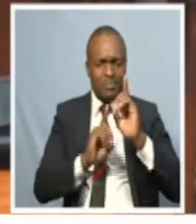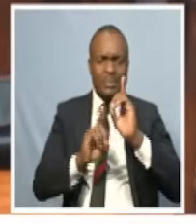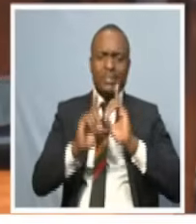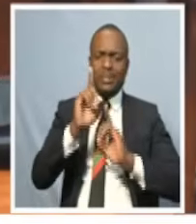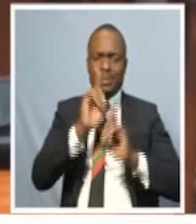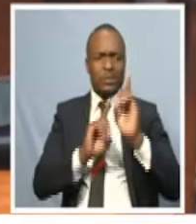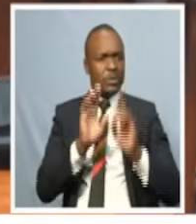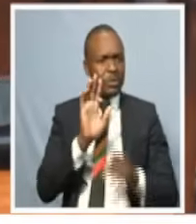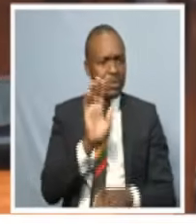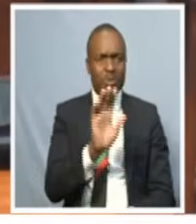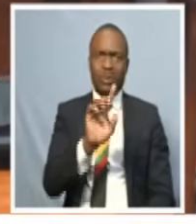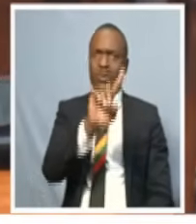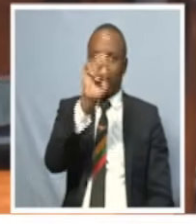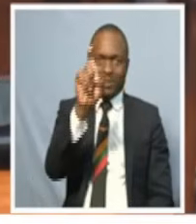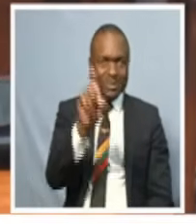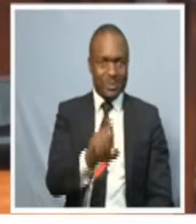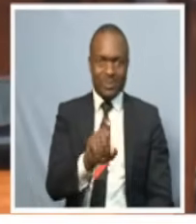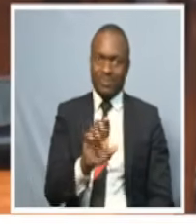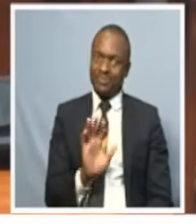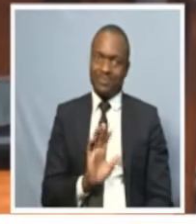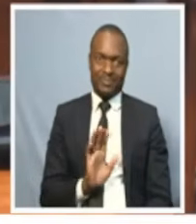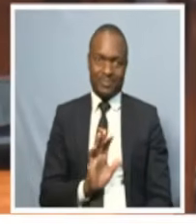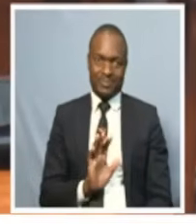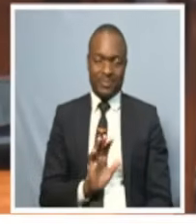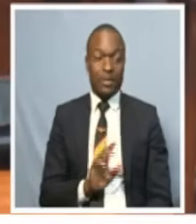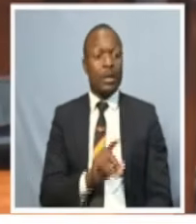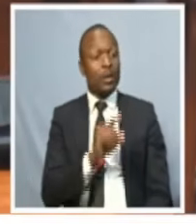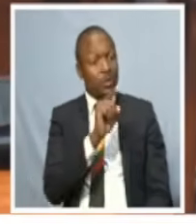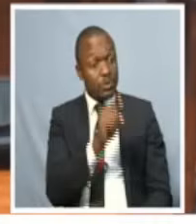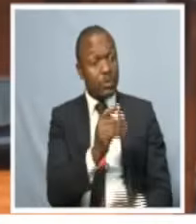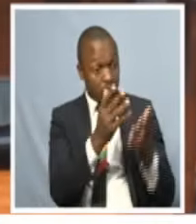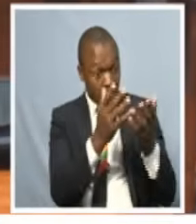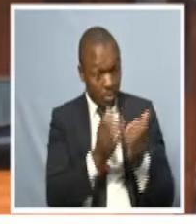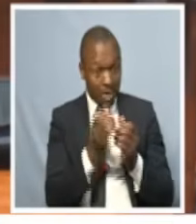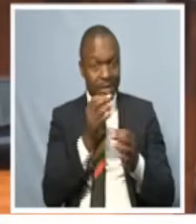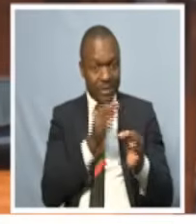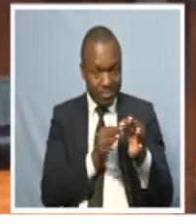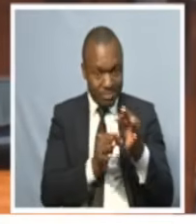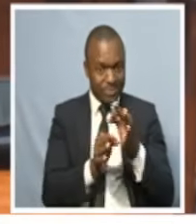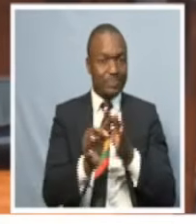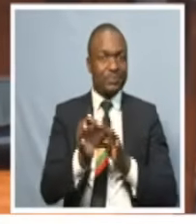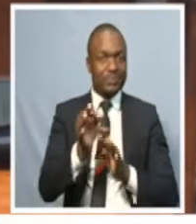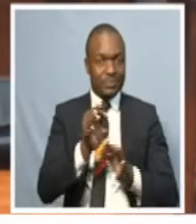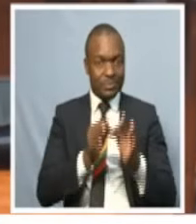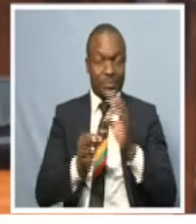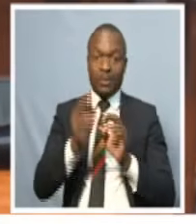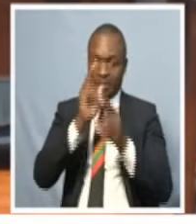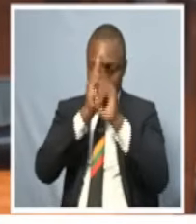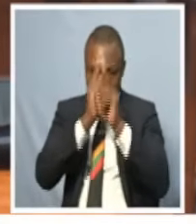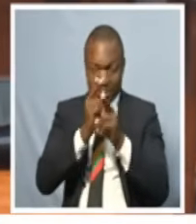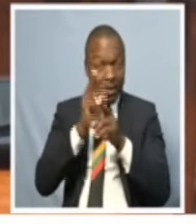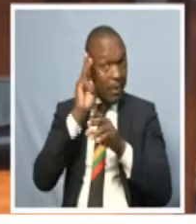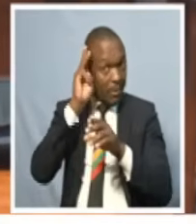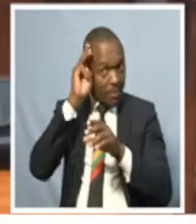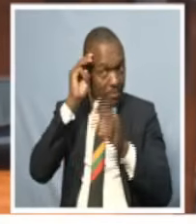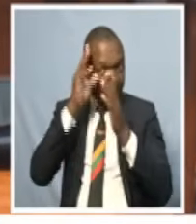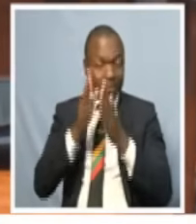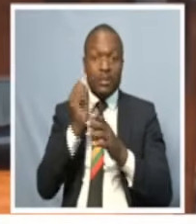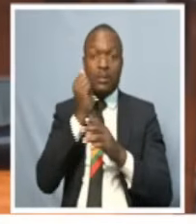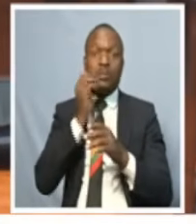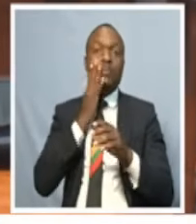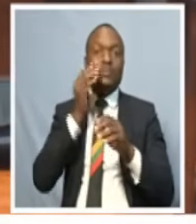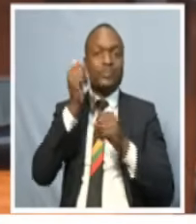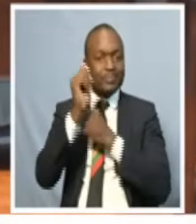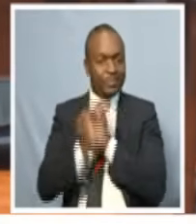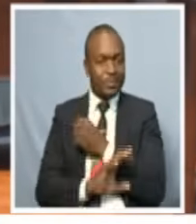debate your question. You are seeking clarification from the Honorable Minister of Home